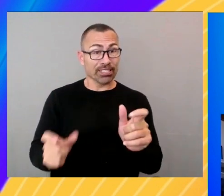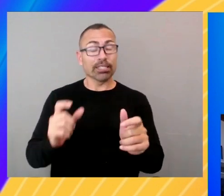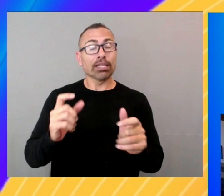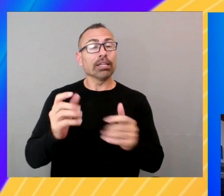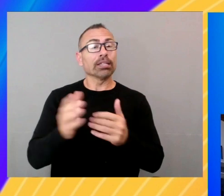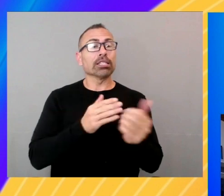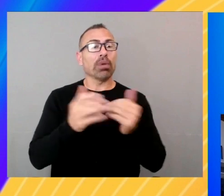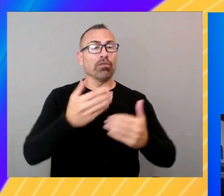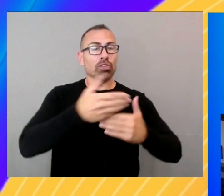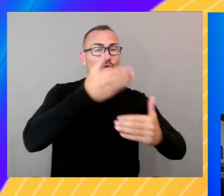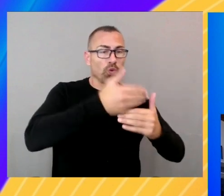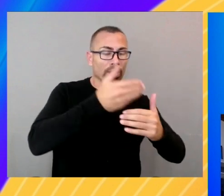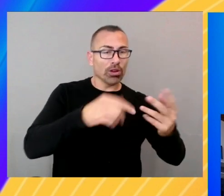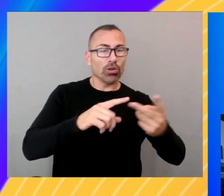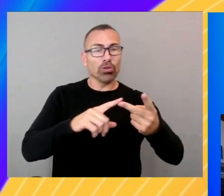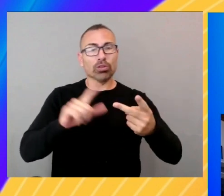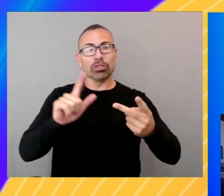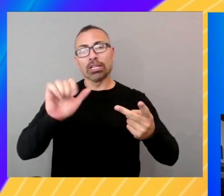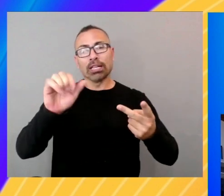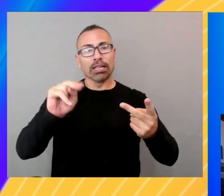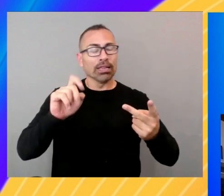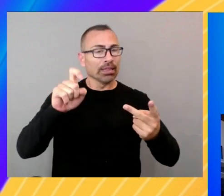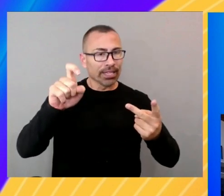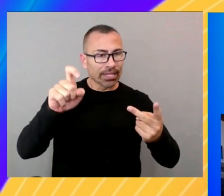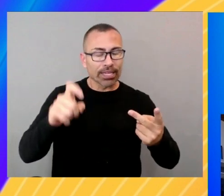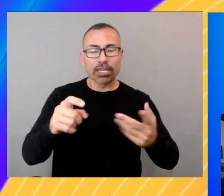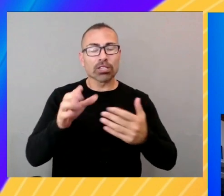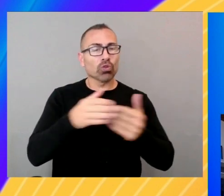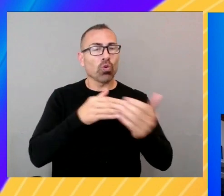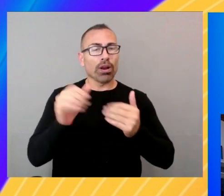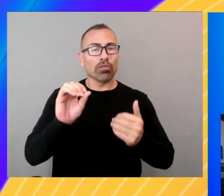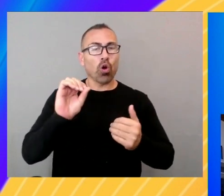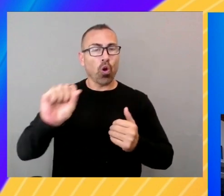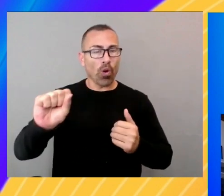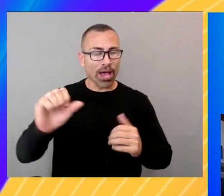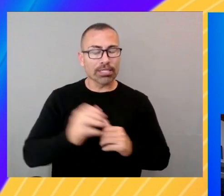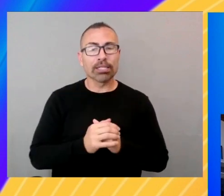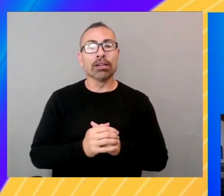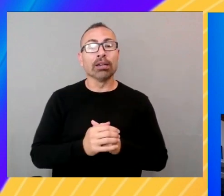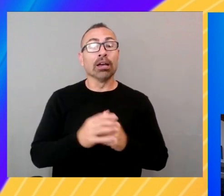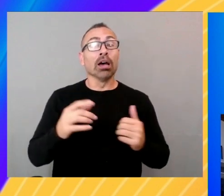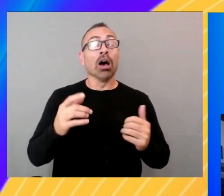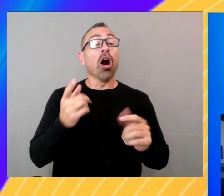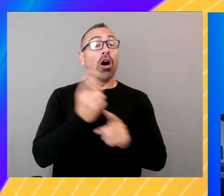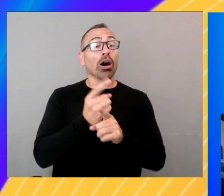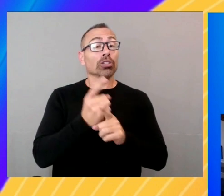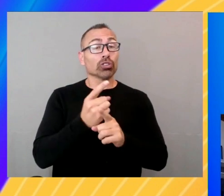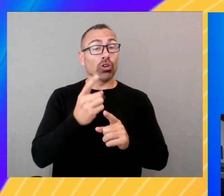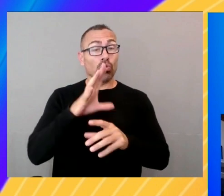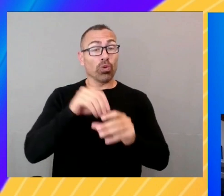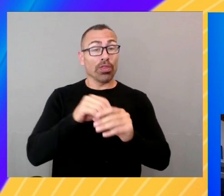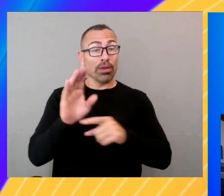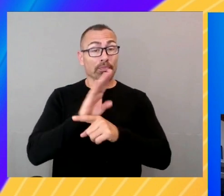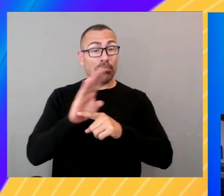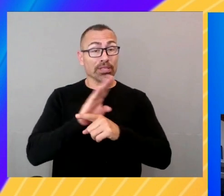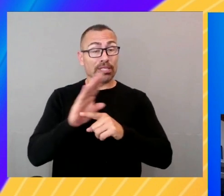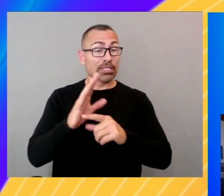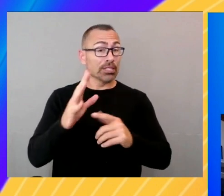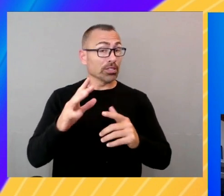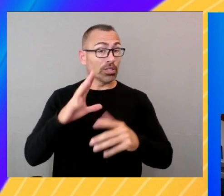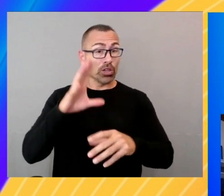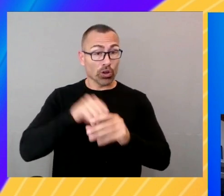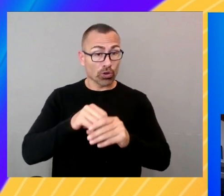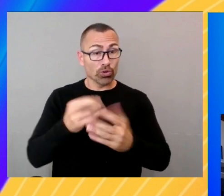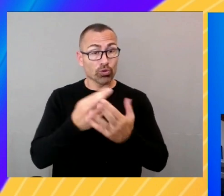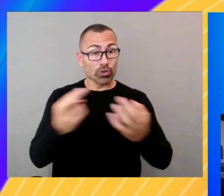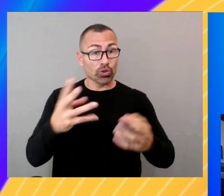as, when we go into the server space a little bit further, this can also extend to resources in on-prem data centers or even